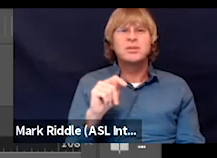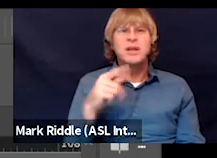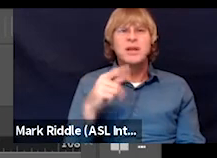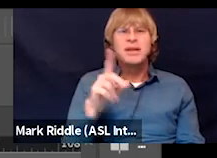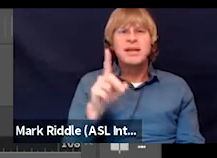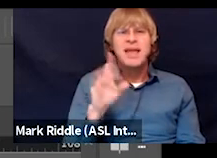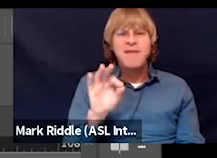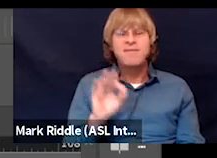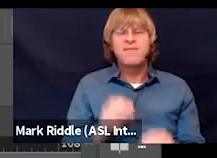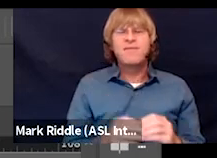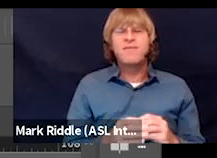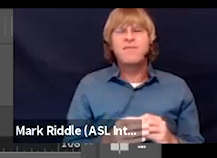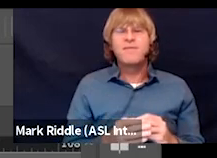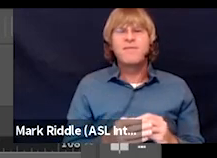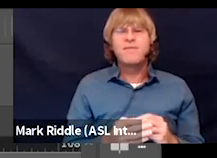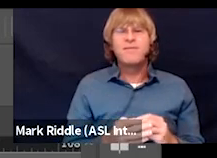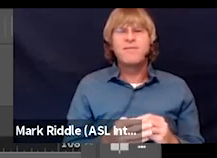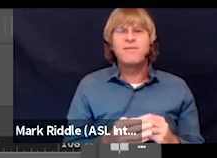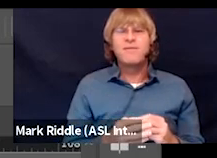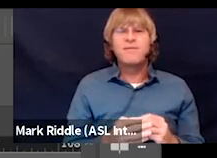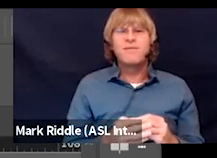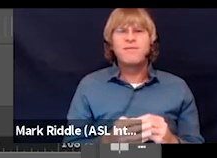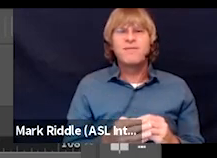PDF, okay.